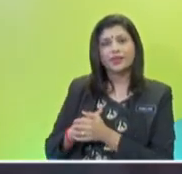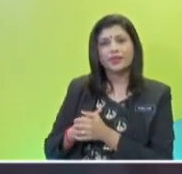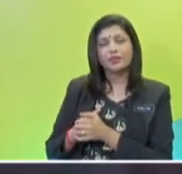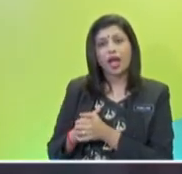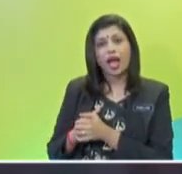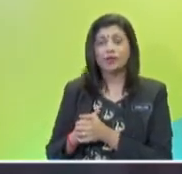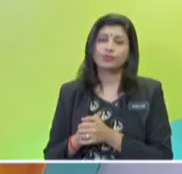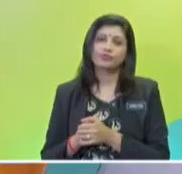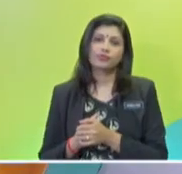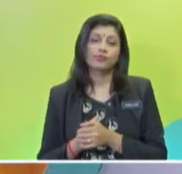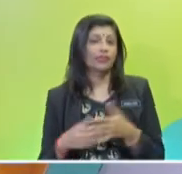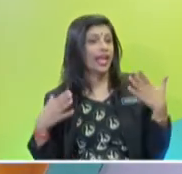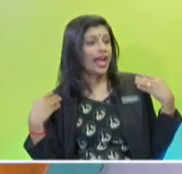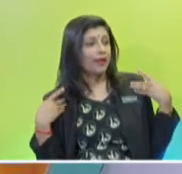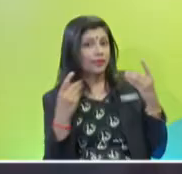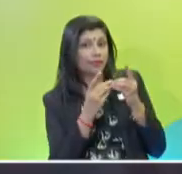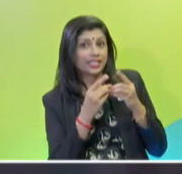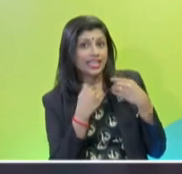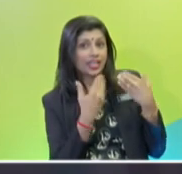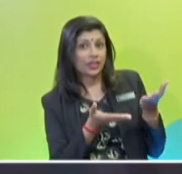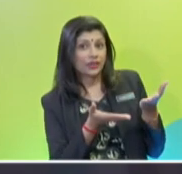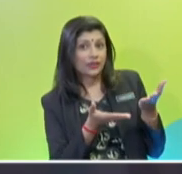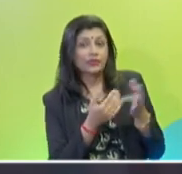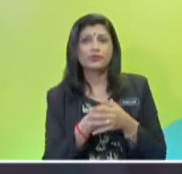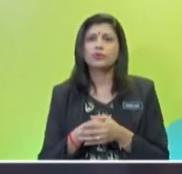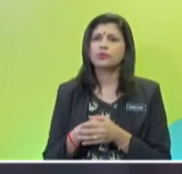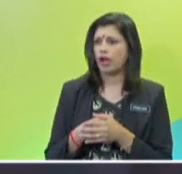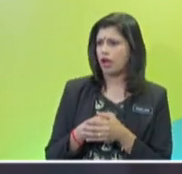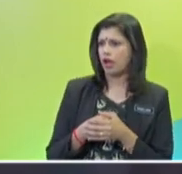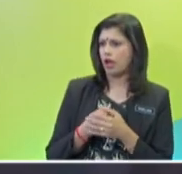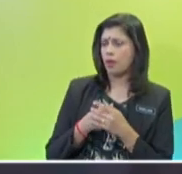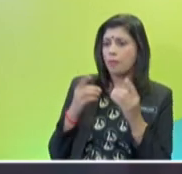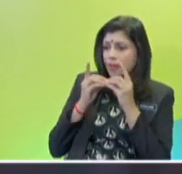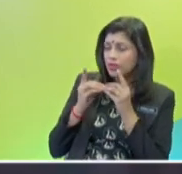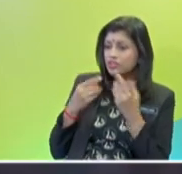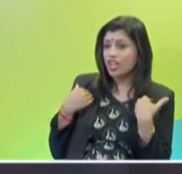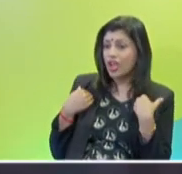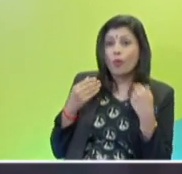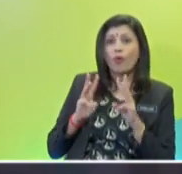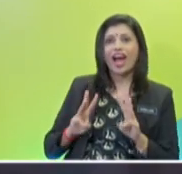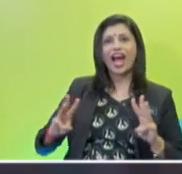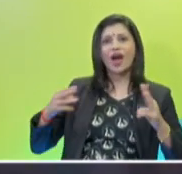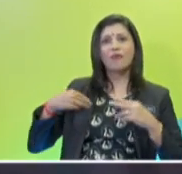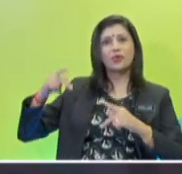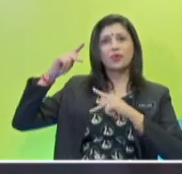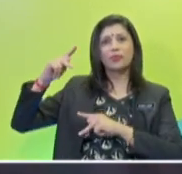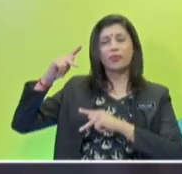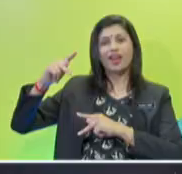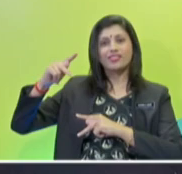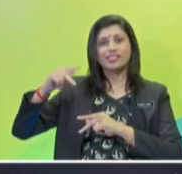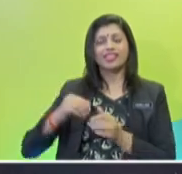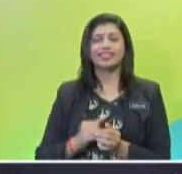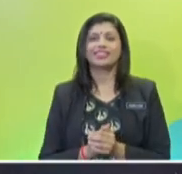Anyway, Chris, yeah? Happy birthday to you. Birthday? Yeah. I have a present for you. Teacher, is this for me?